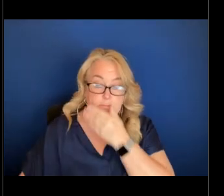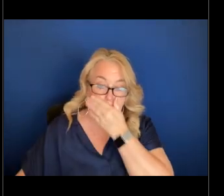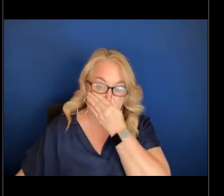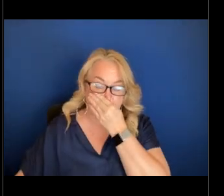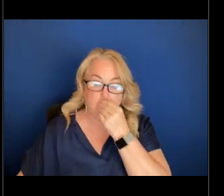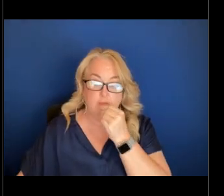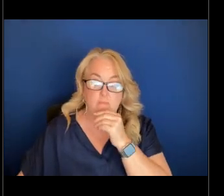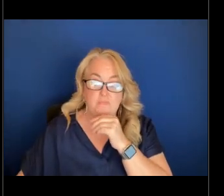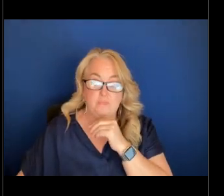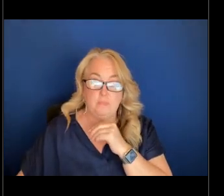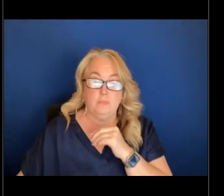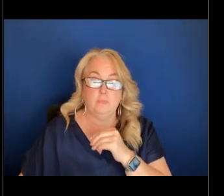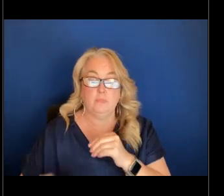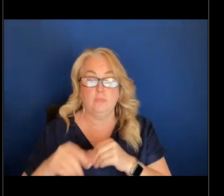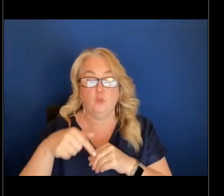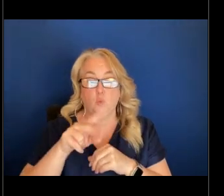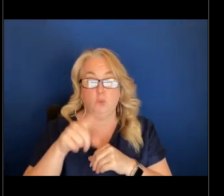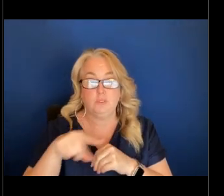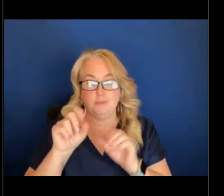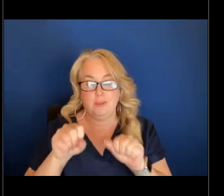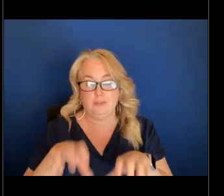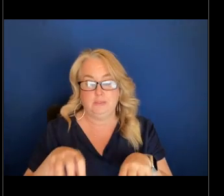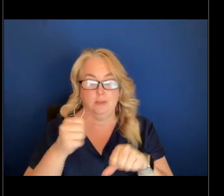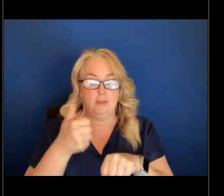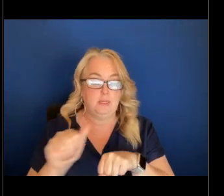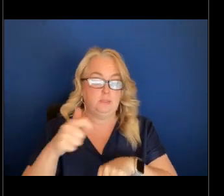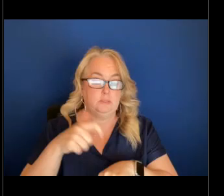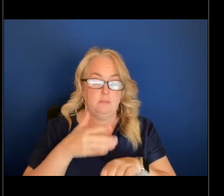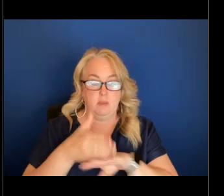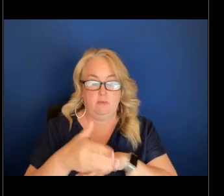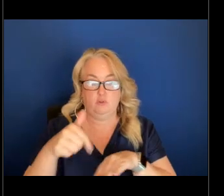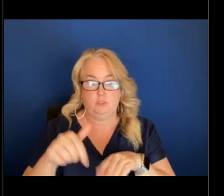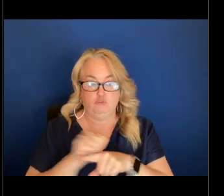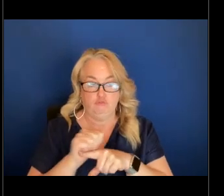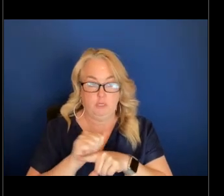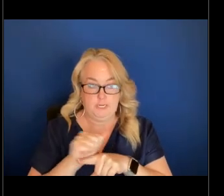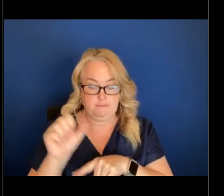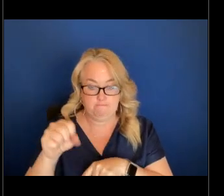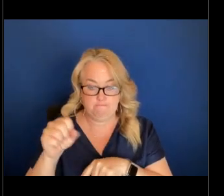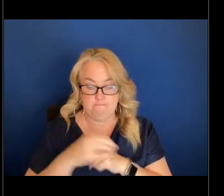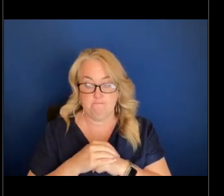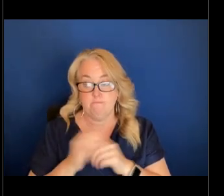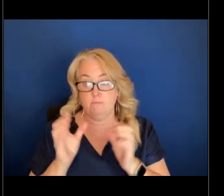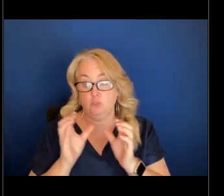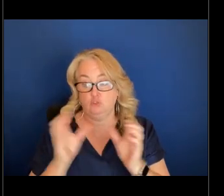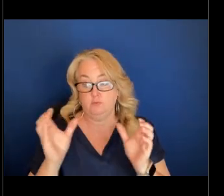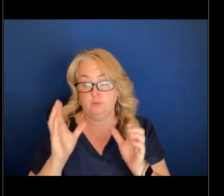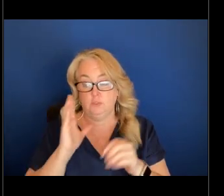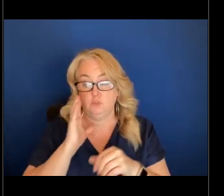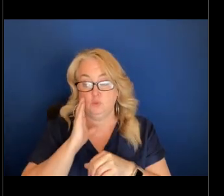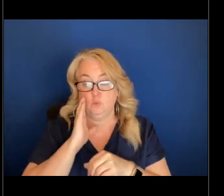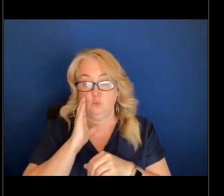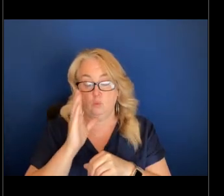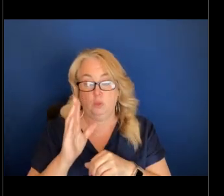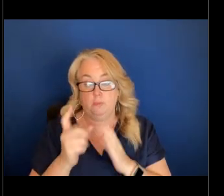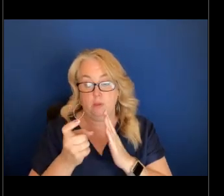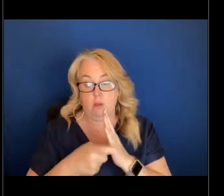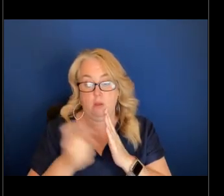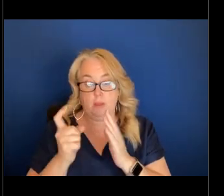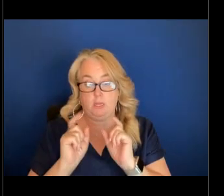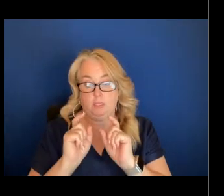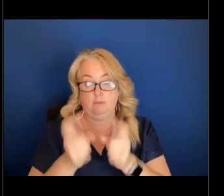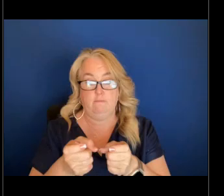Quizzes may be taken at any time following this training event, and certificates of passing are automatically